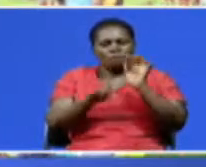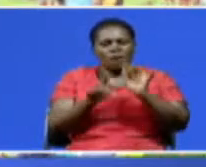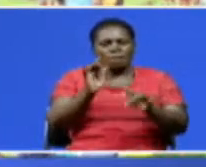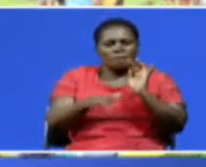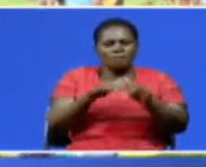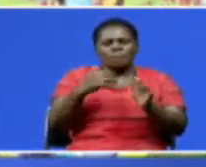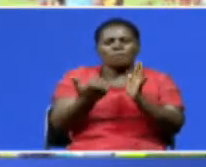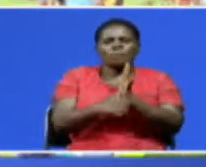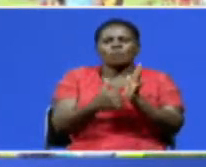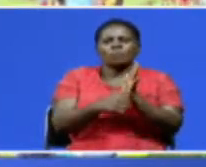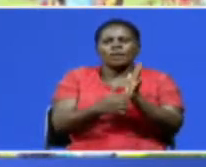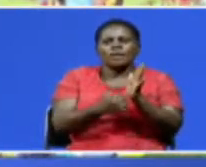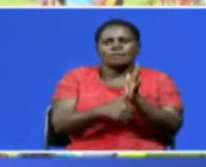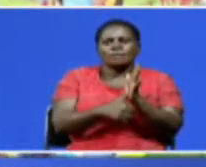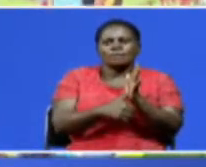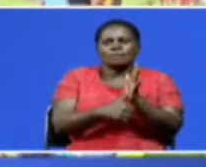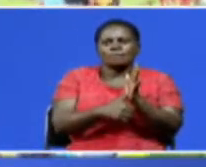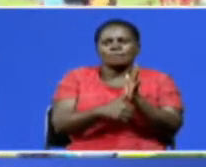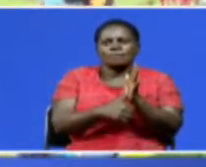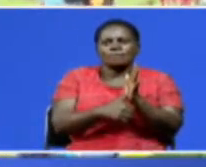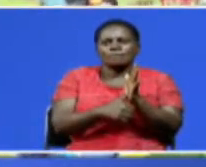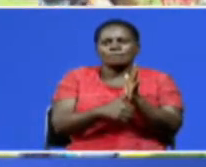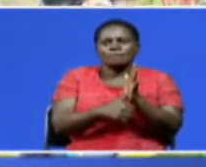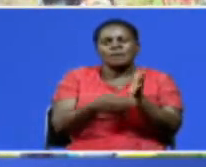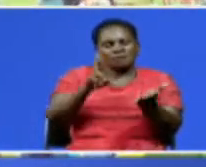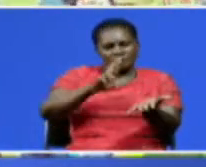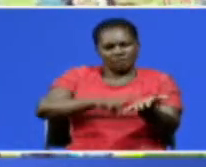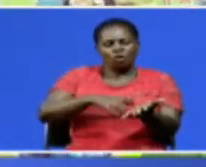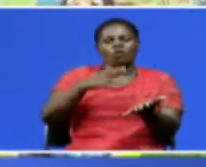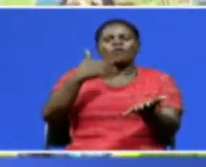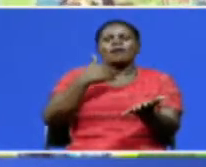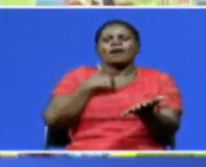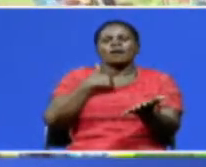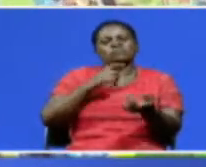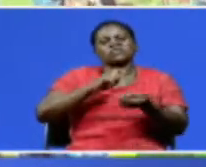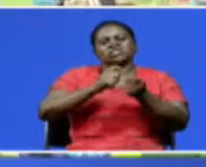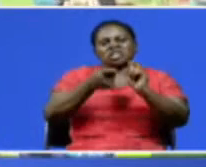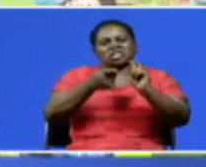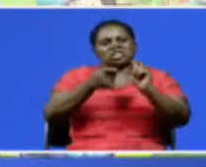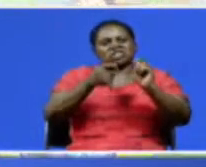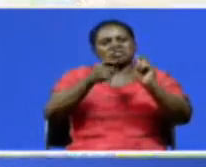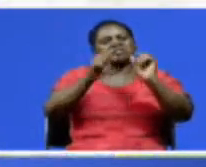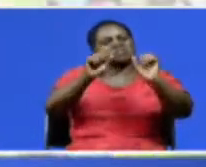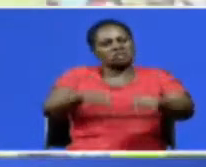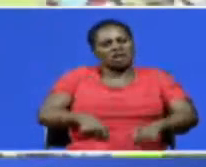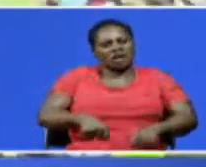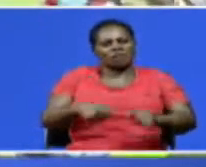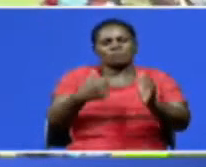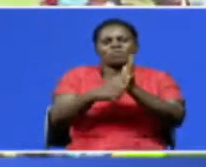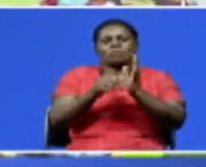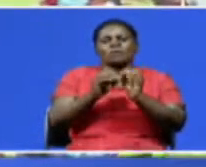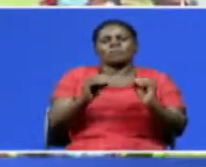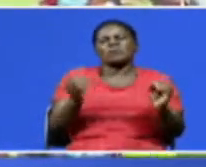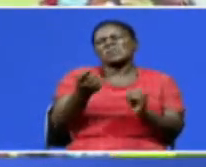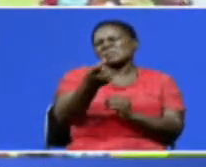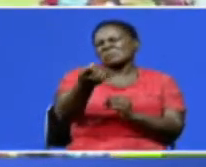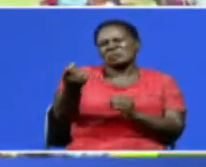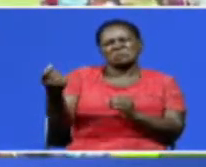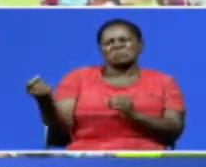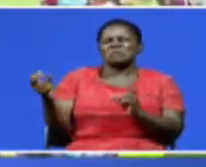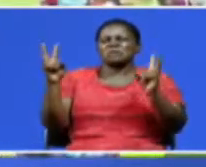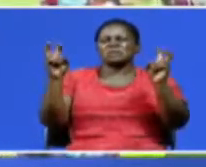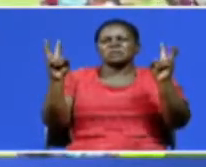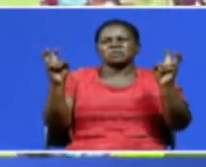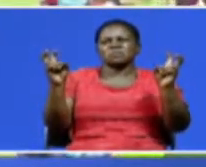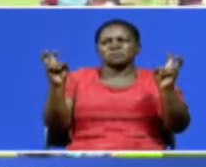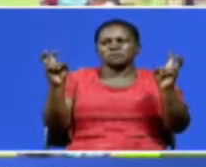napata labda mtu ameweka shamba ambayo sio lake. Maana record iko, ni mambo ya kubadilisha. So it's not such a big deal. Those small nyingi,